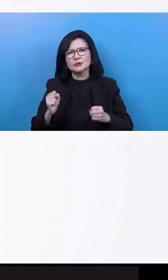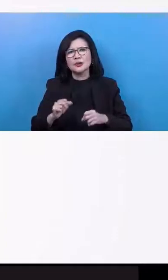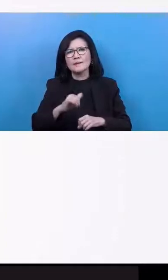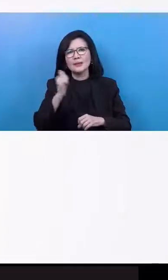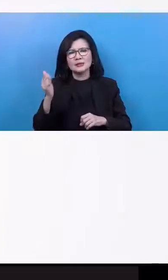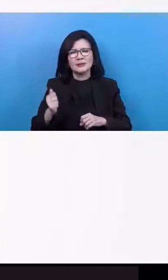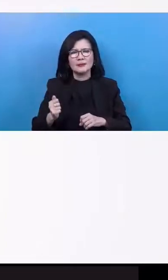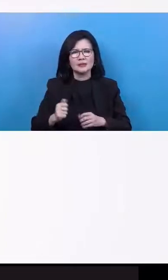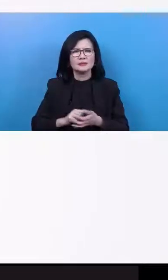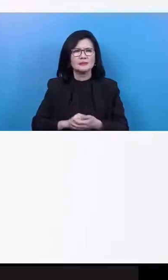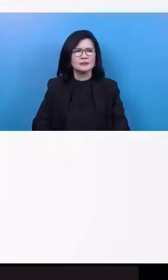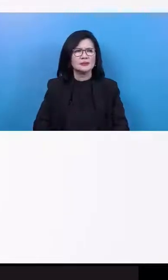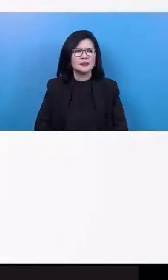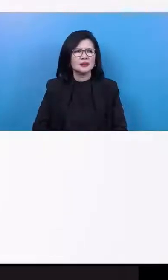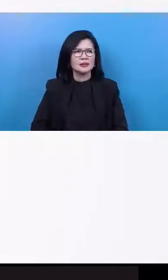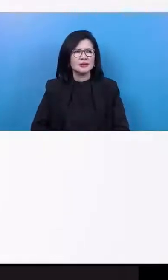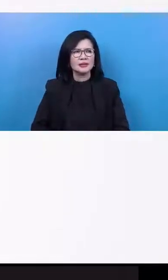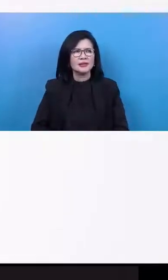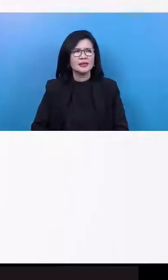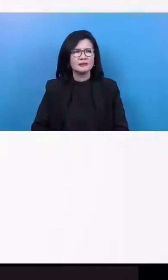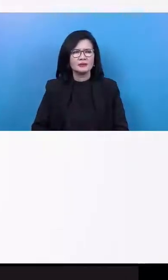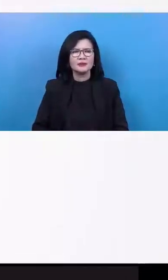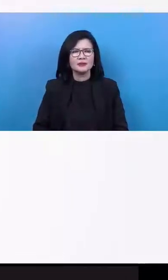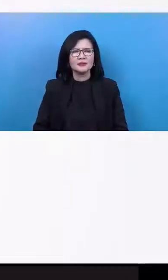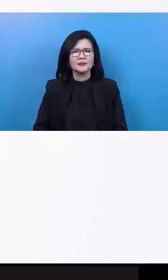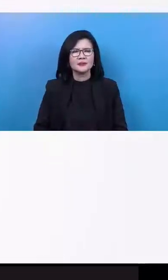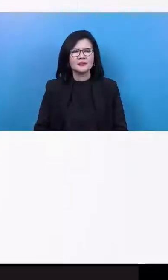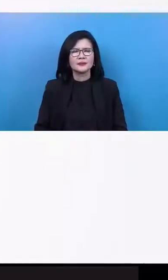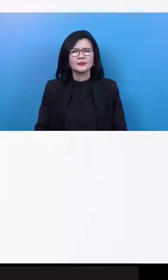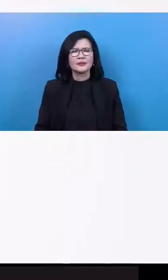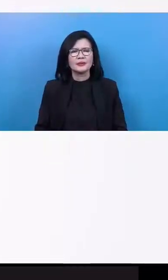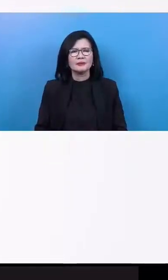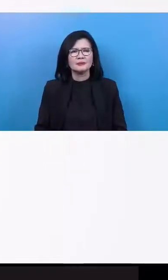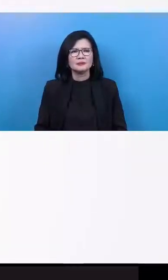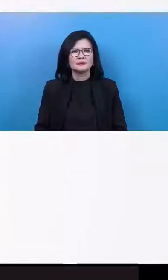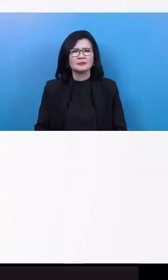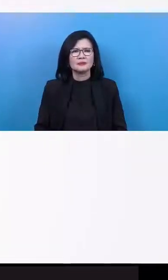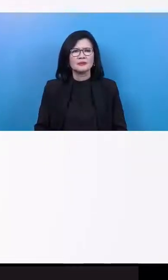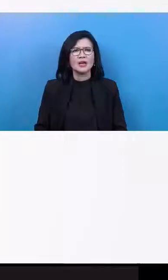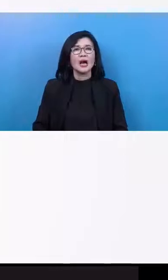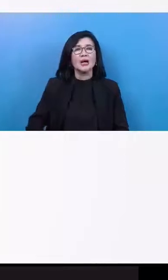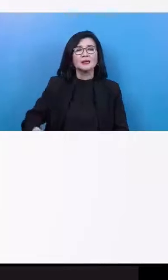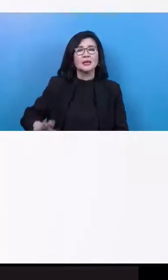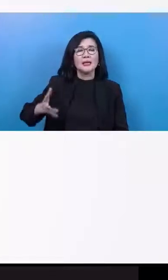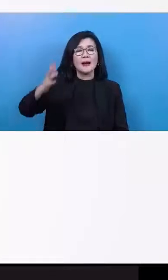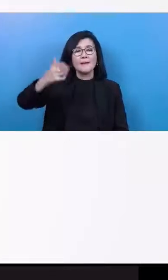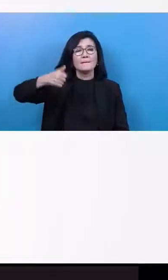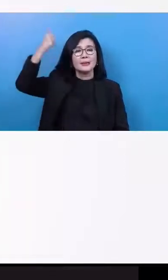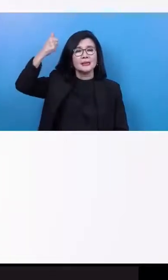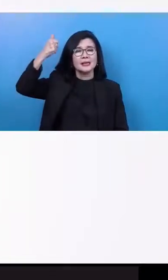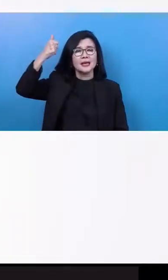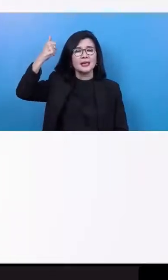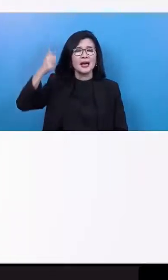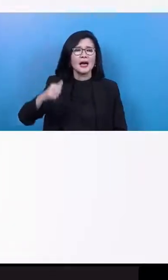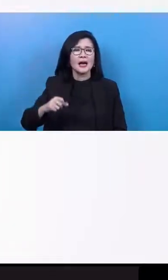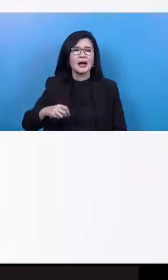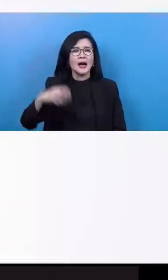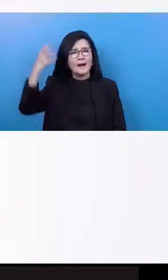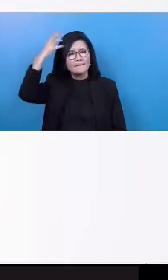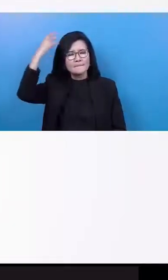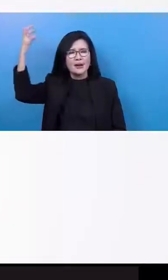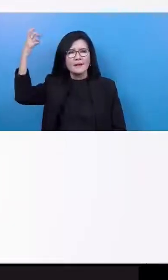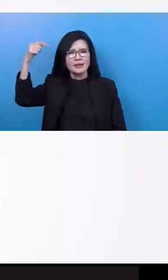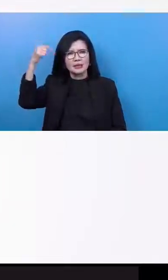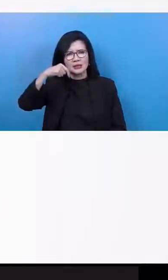given that situation, our heads of states and governments quickly took this matter seriously of COVID, and they